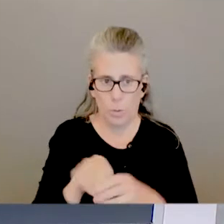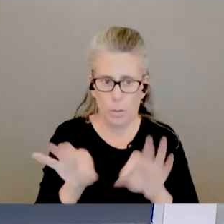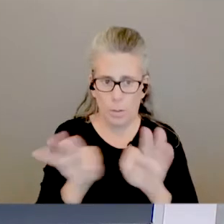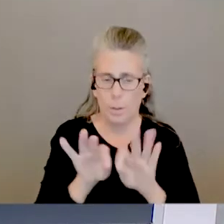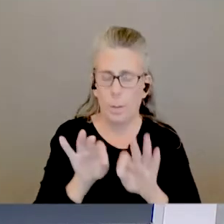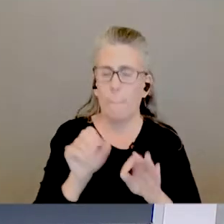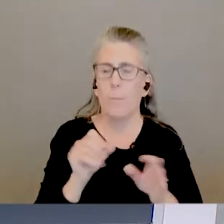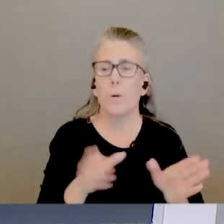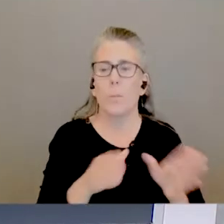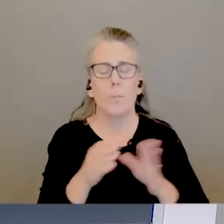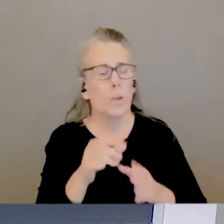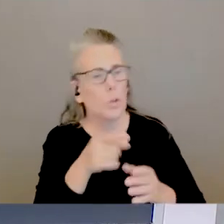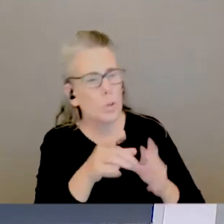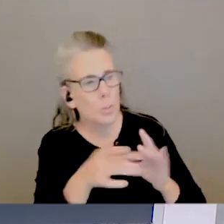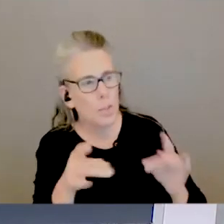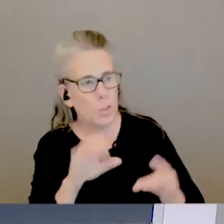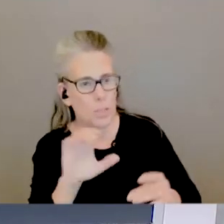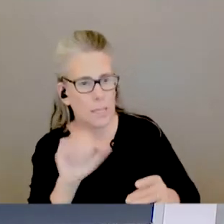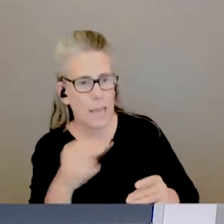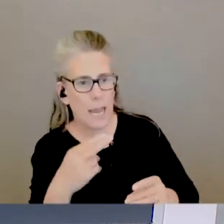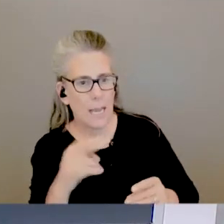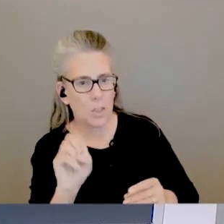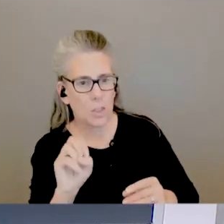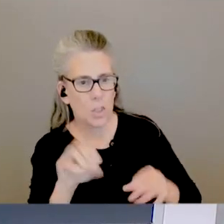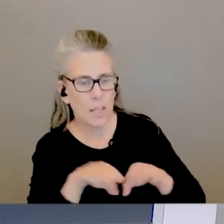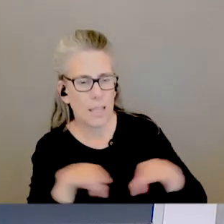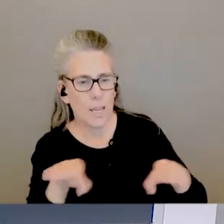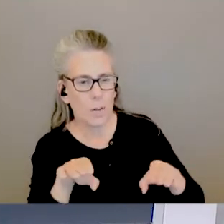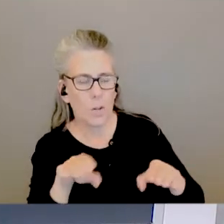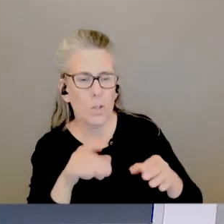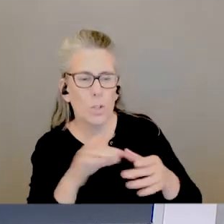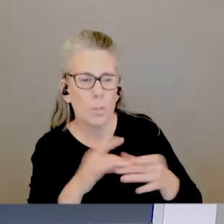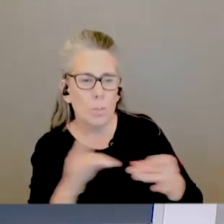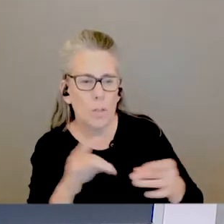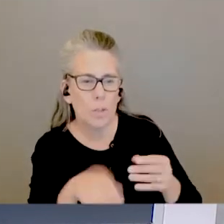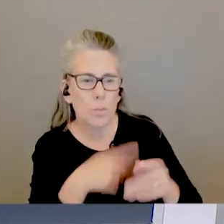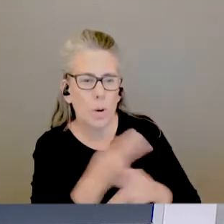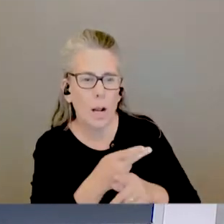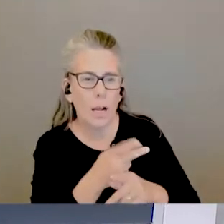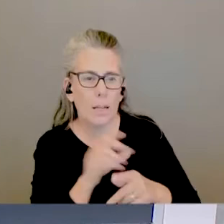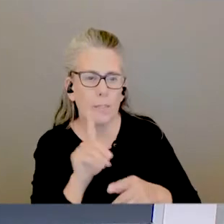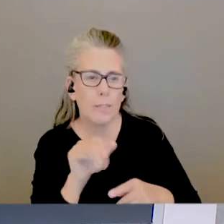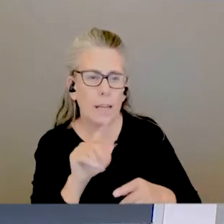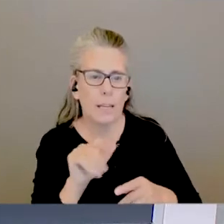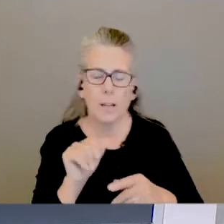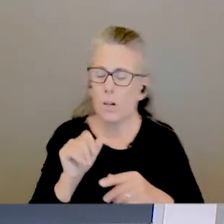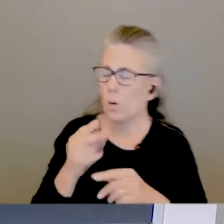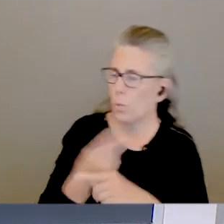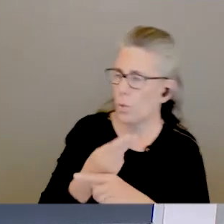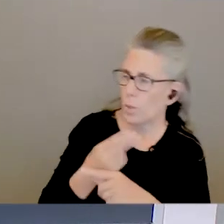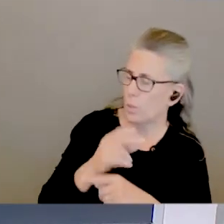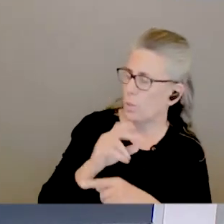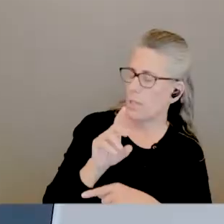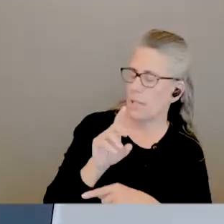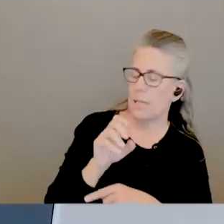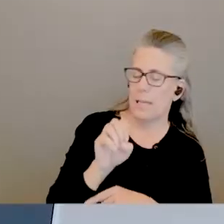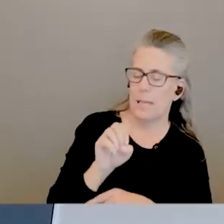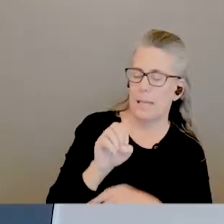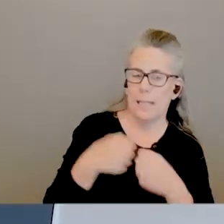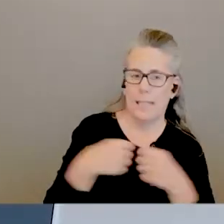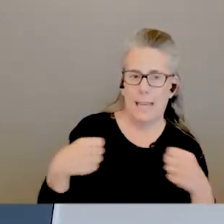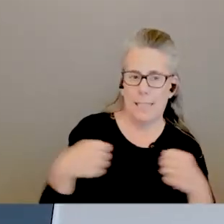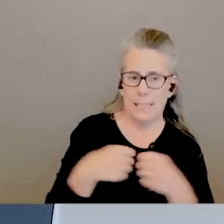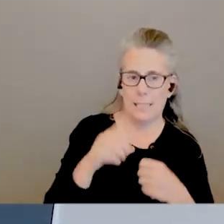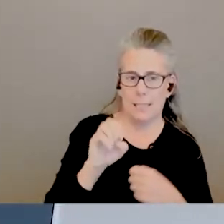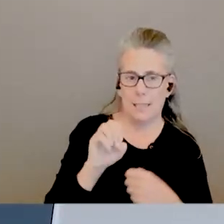caching layer. Did you mention what kind of database technology you're using? We are using Elasticache, Memcached. It's one of the, I would say, very